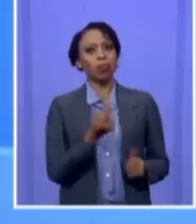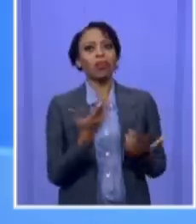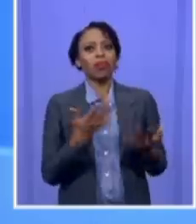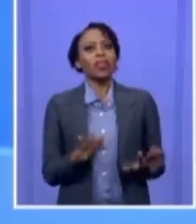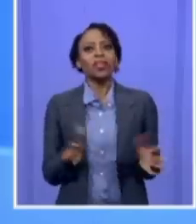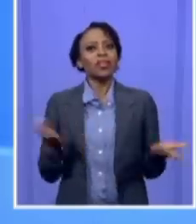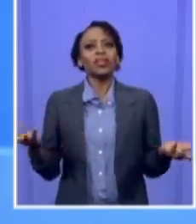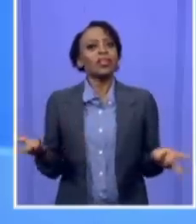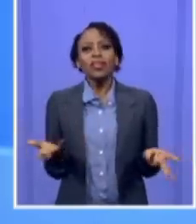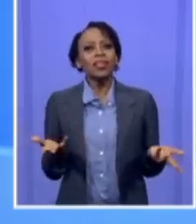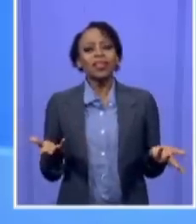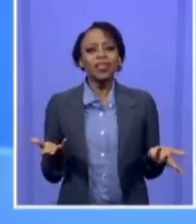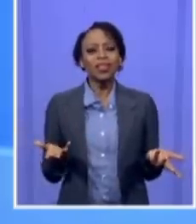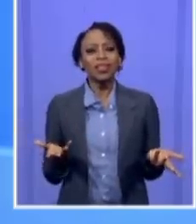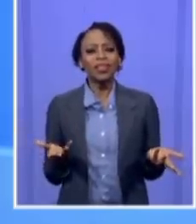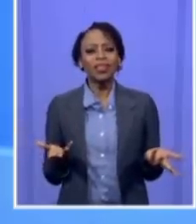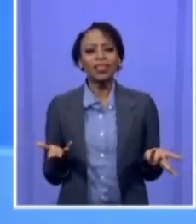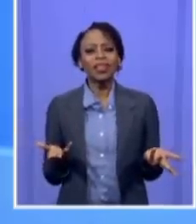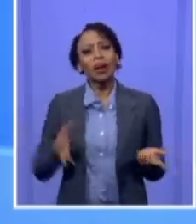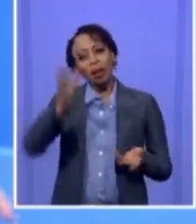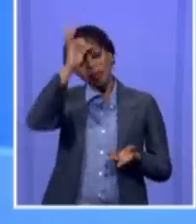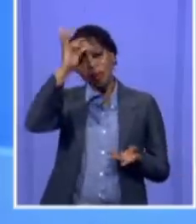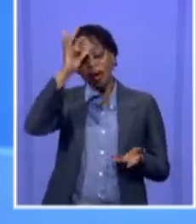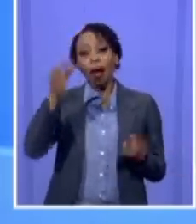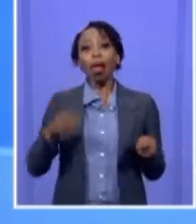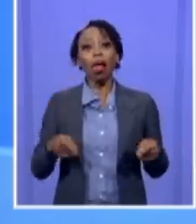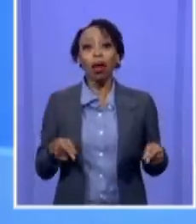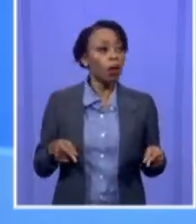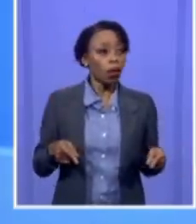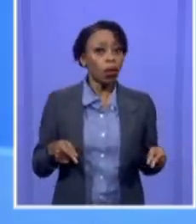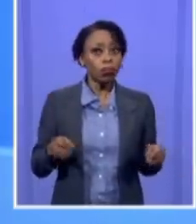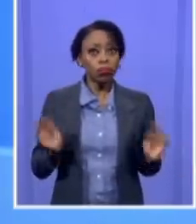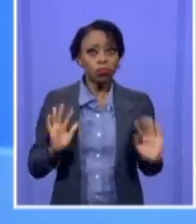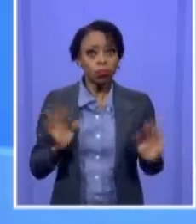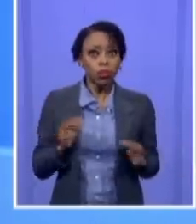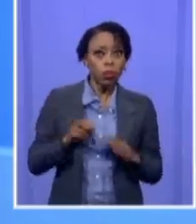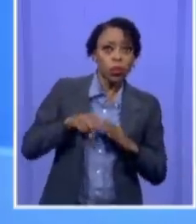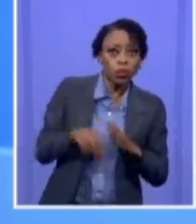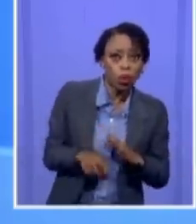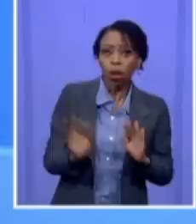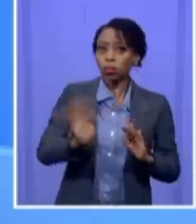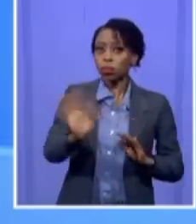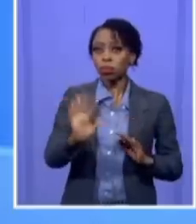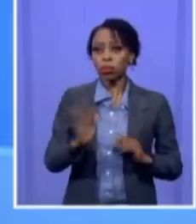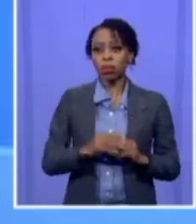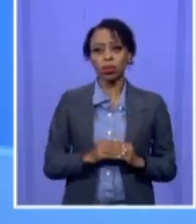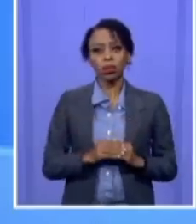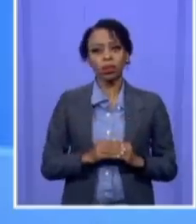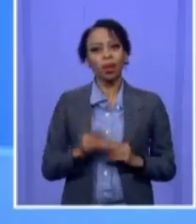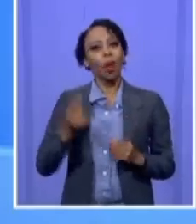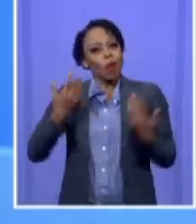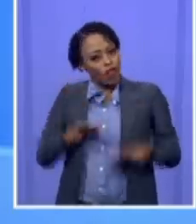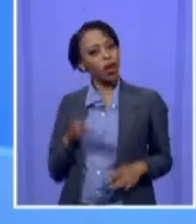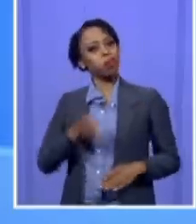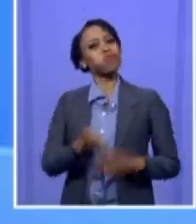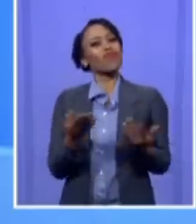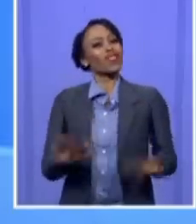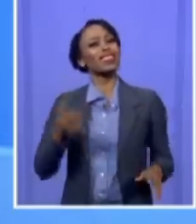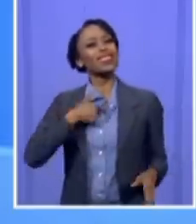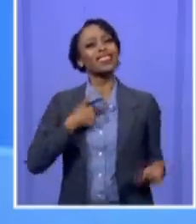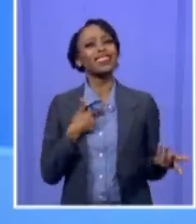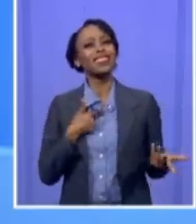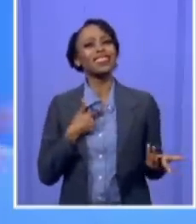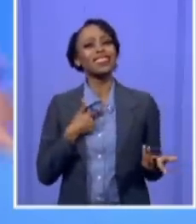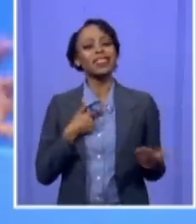sister program Morning Live this morning that the police are even too scared to go down there. We've been down there. Yeah. There's loaves